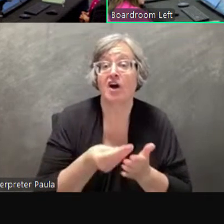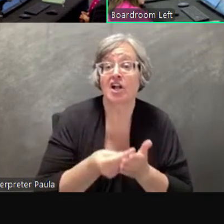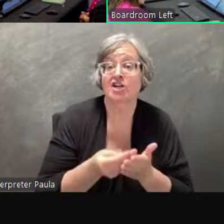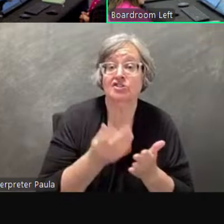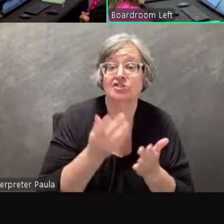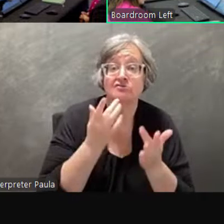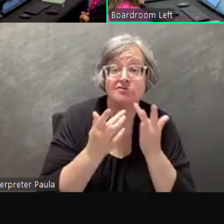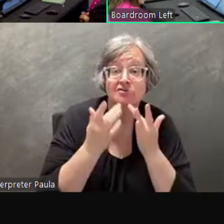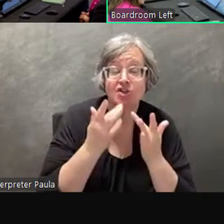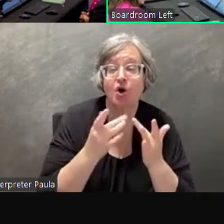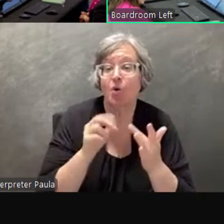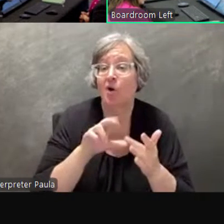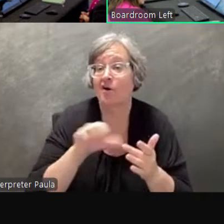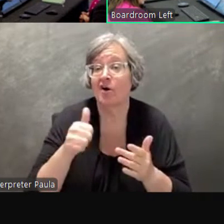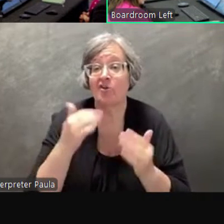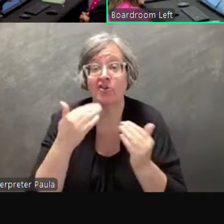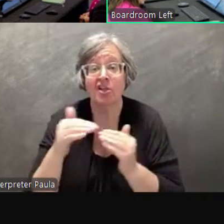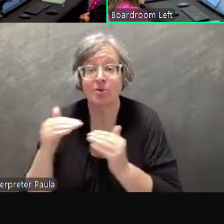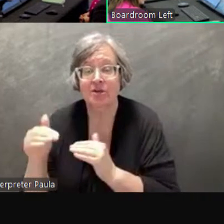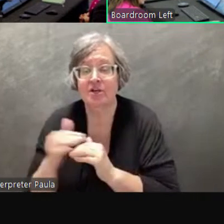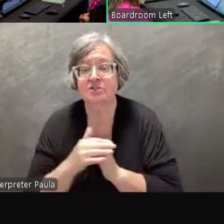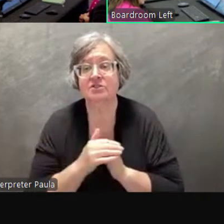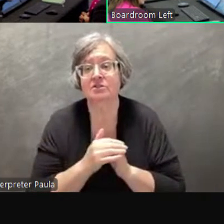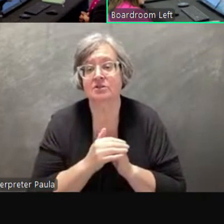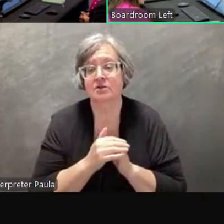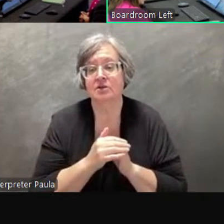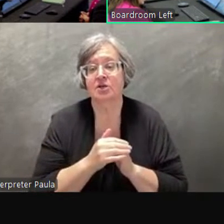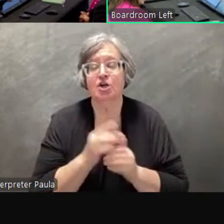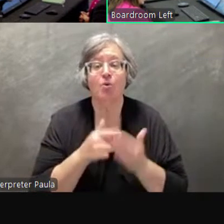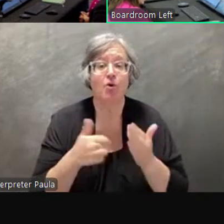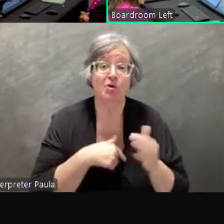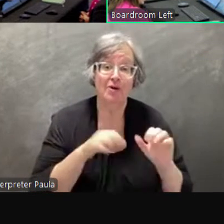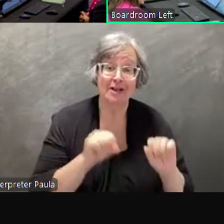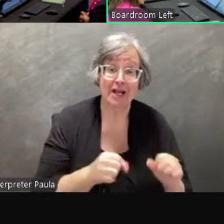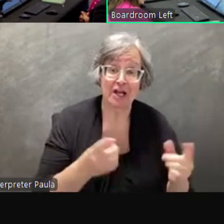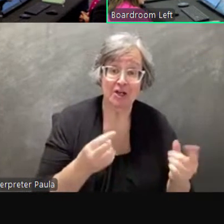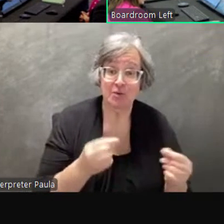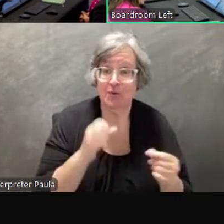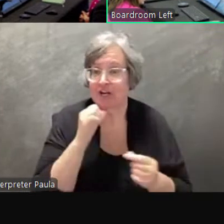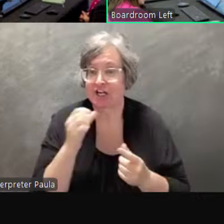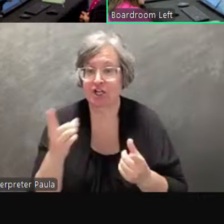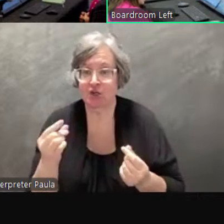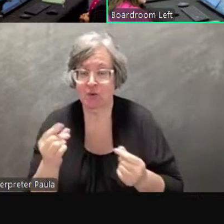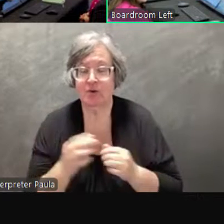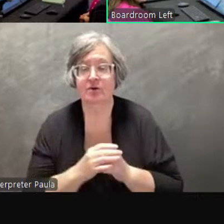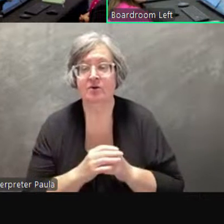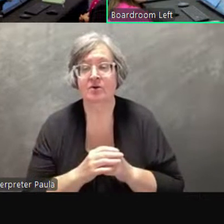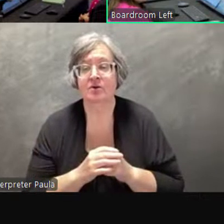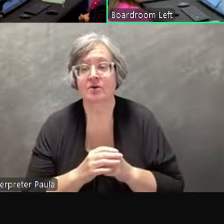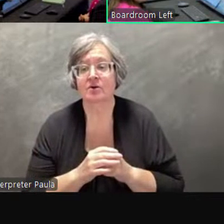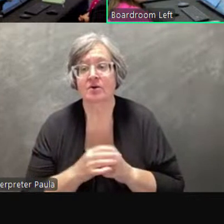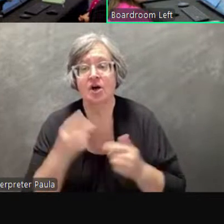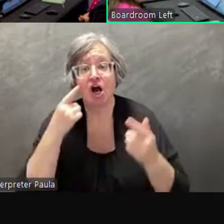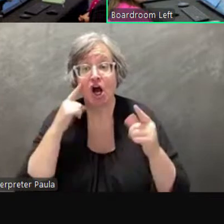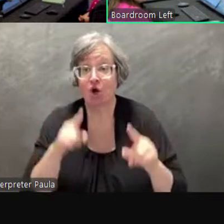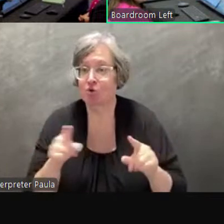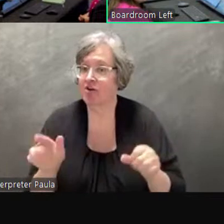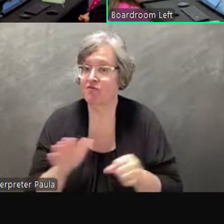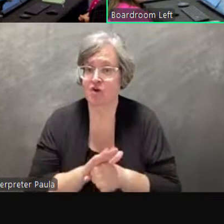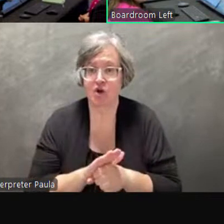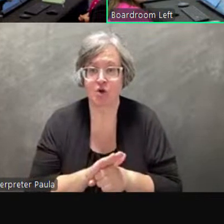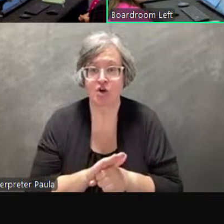that we face in terms of what we have the ability to do or not to do. But I agree completely with you that it